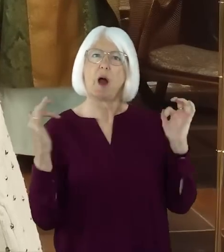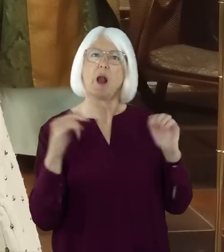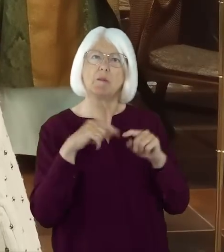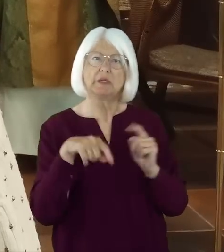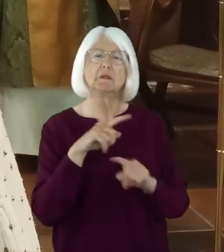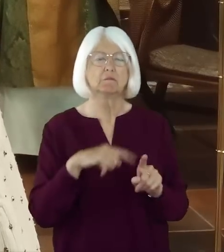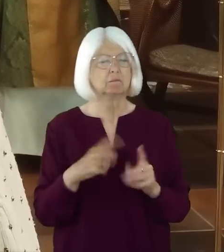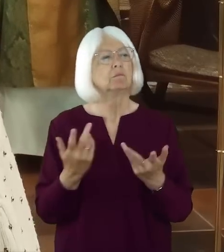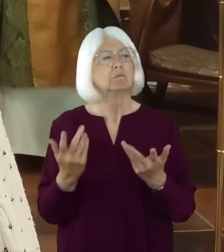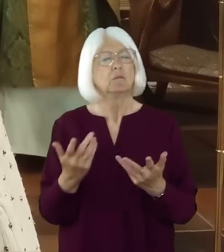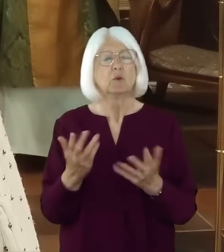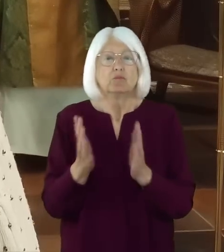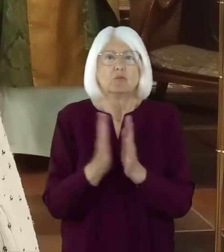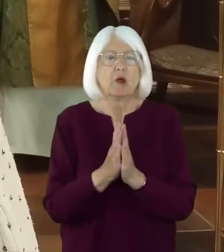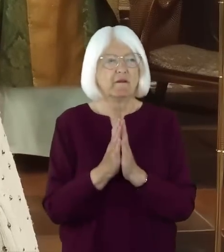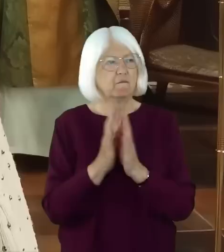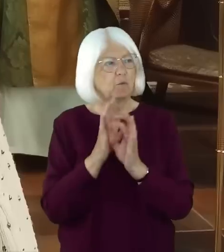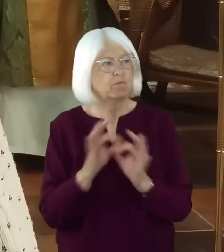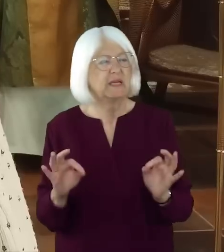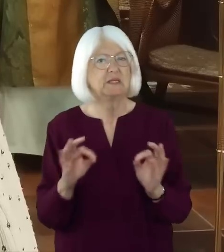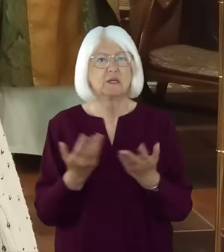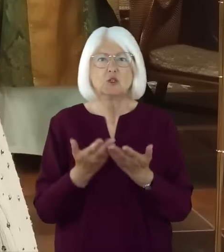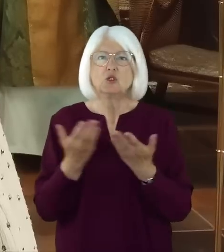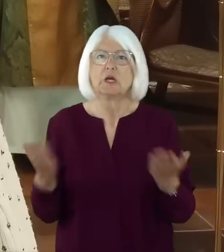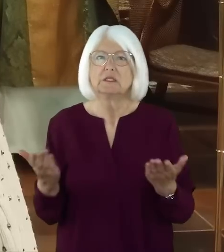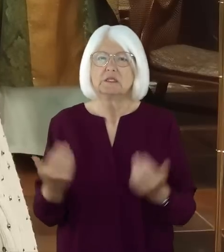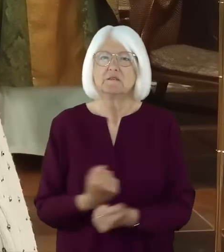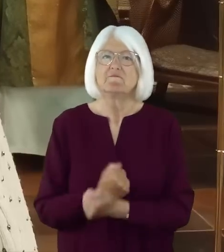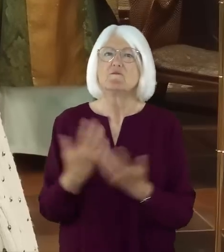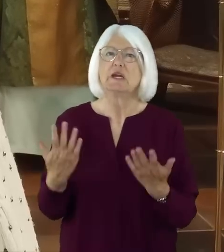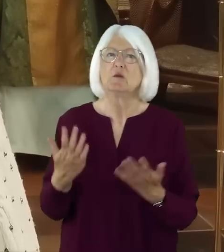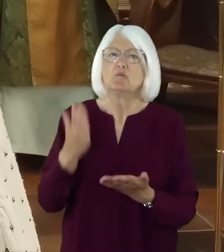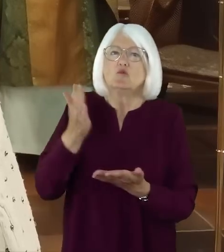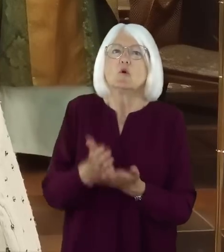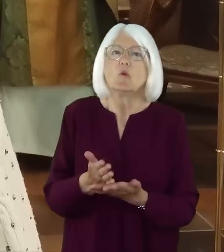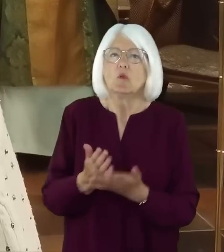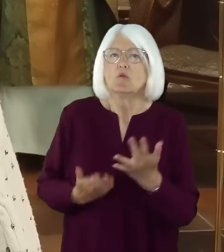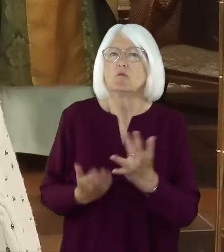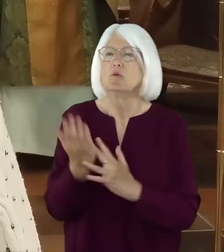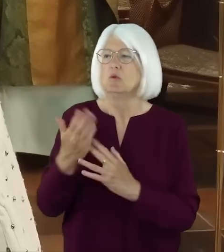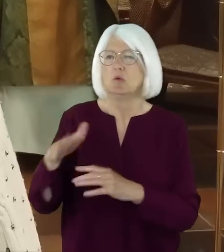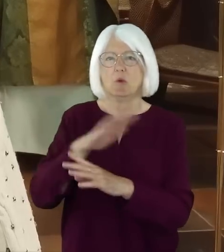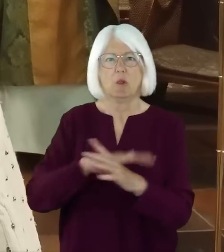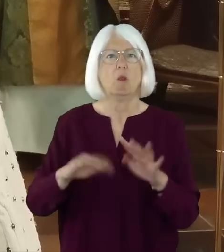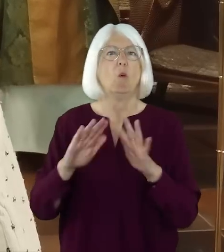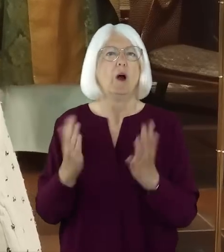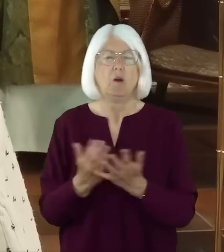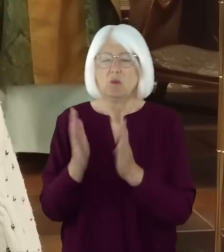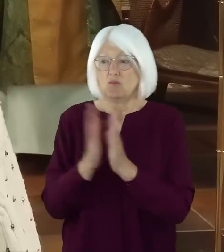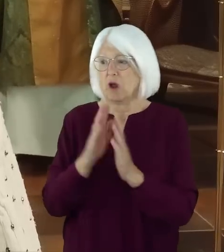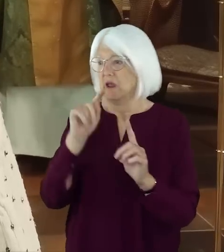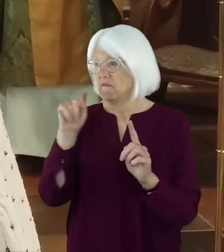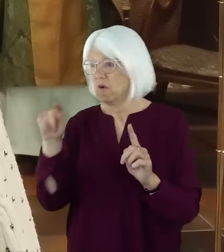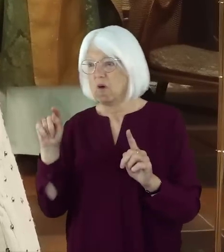May peace and justice, freedom and truth be established throughout the world. We pray for the world, particularly